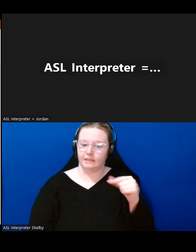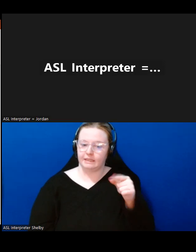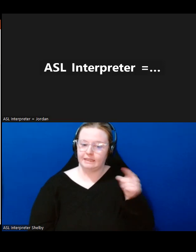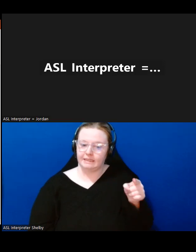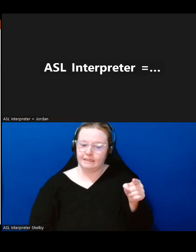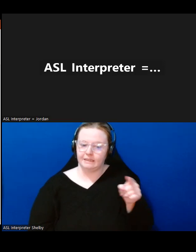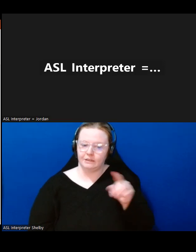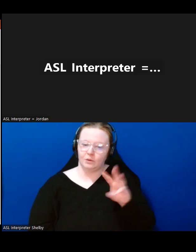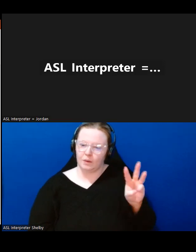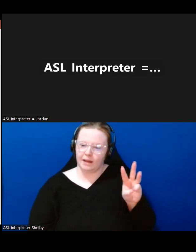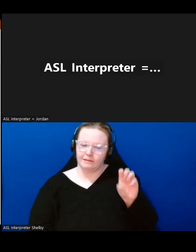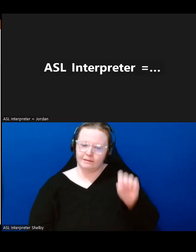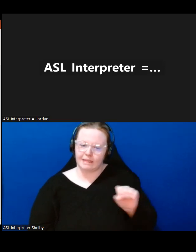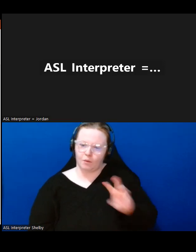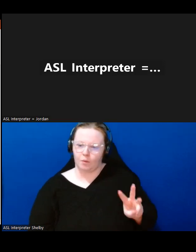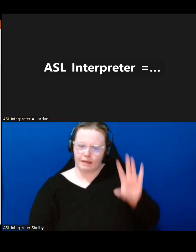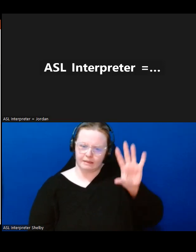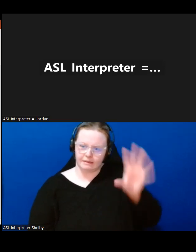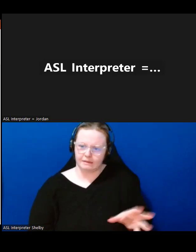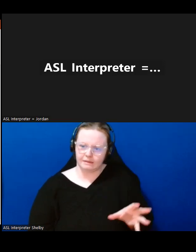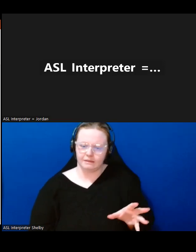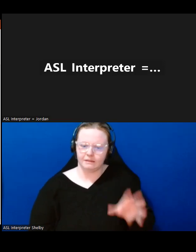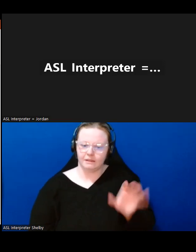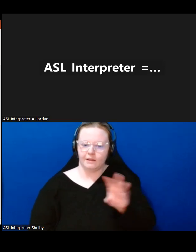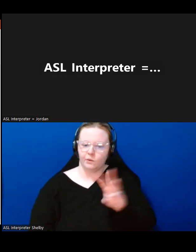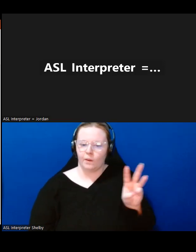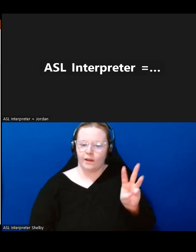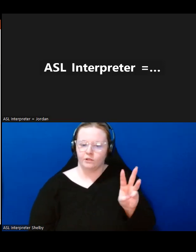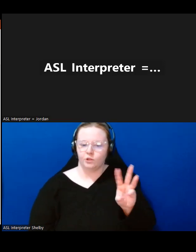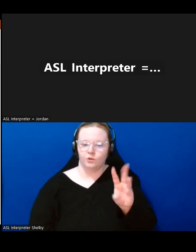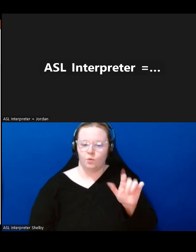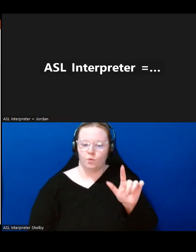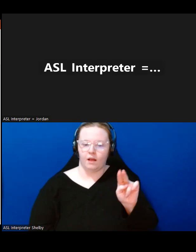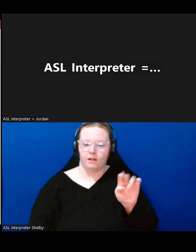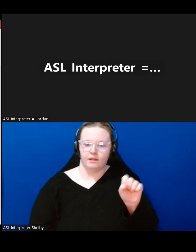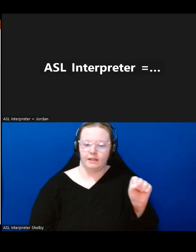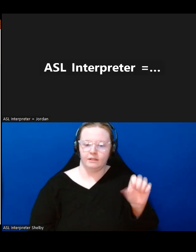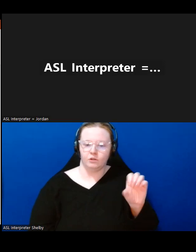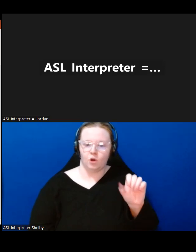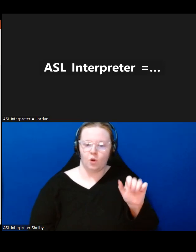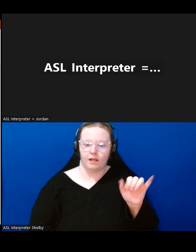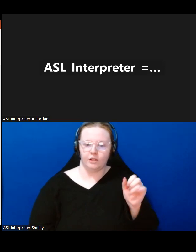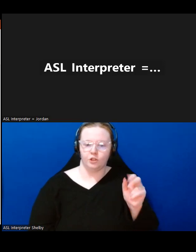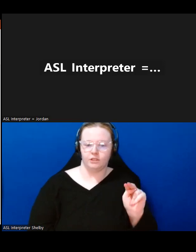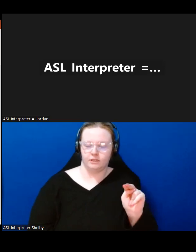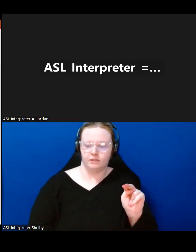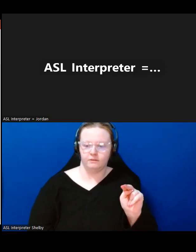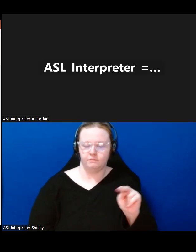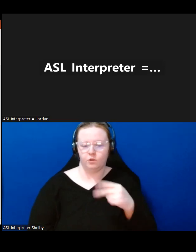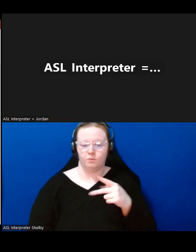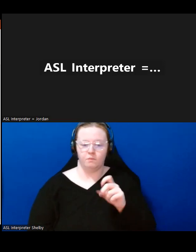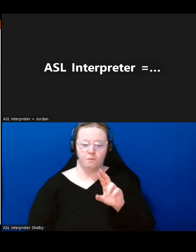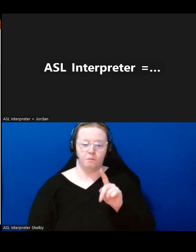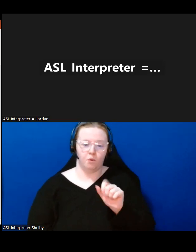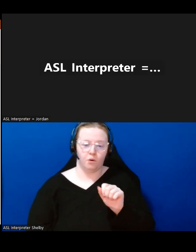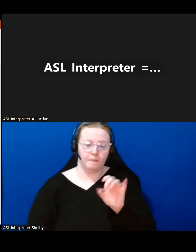of the southwest coast, and that's Western Wellness Coalition. So that would go as far as Port aux Basques and